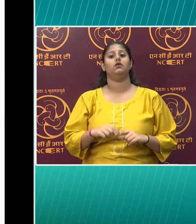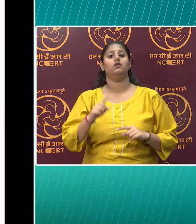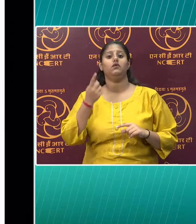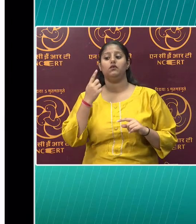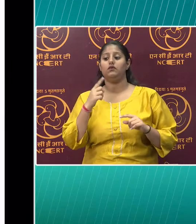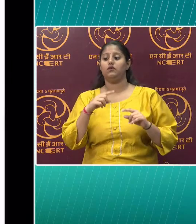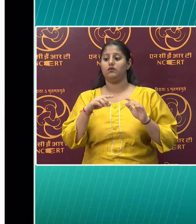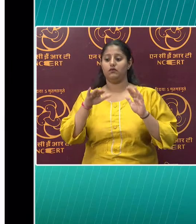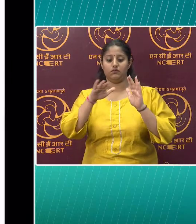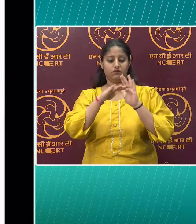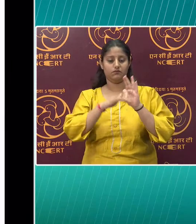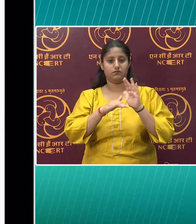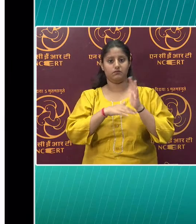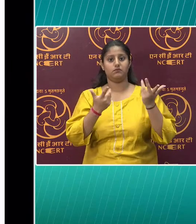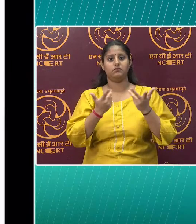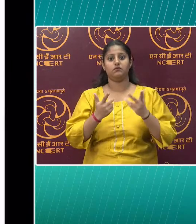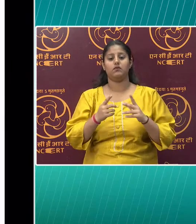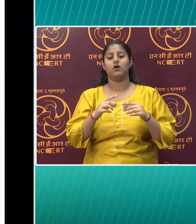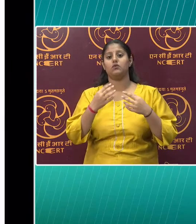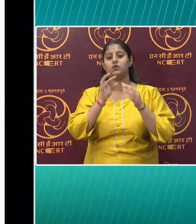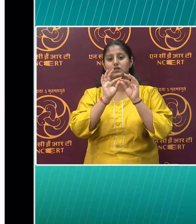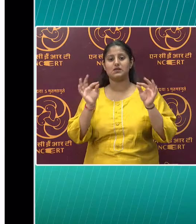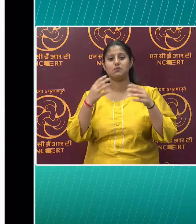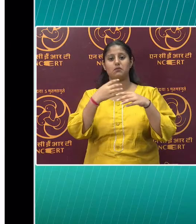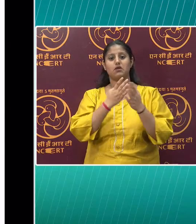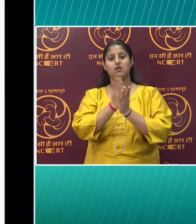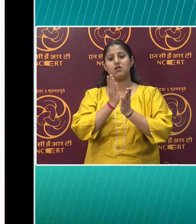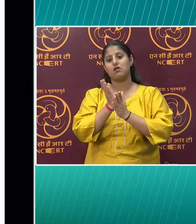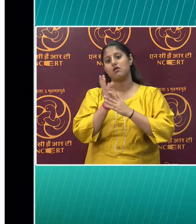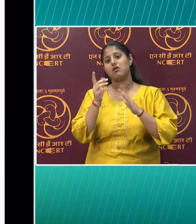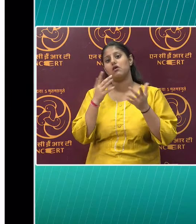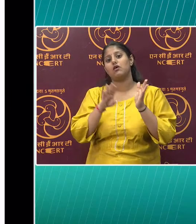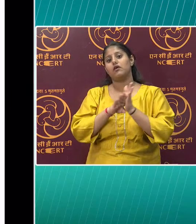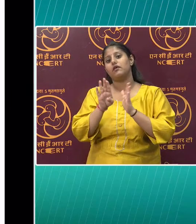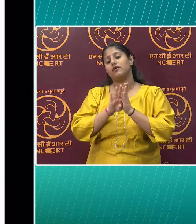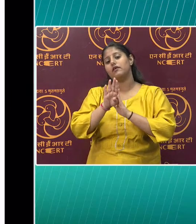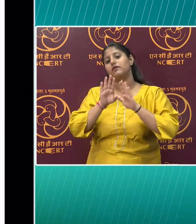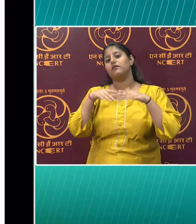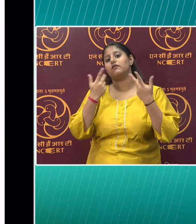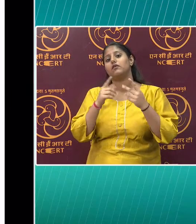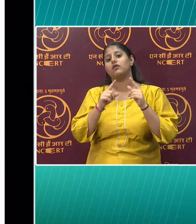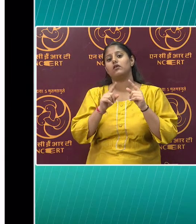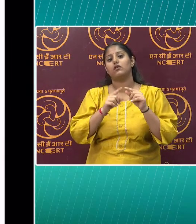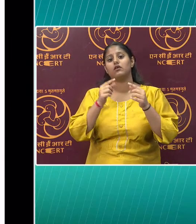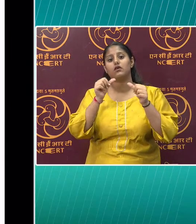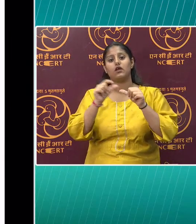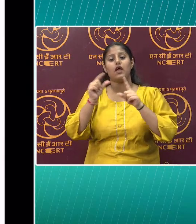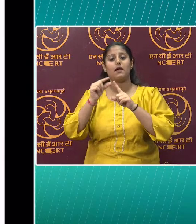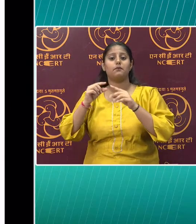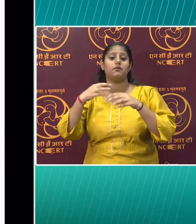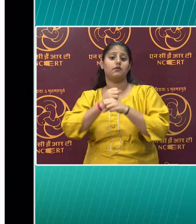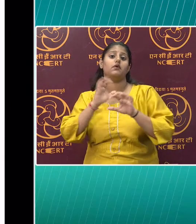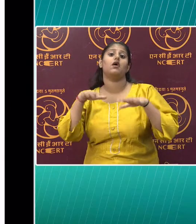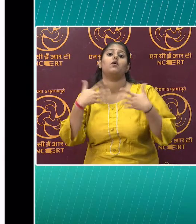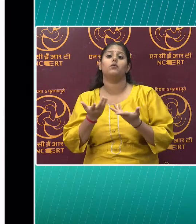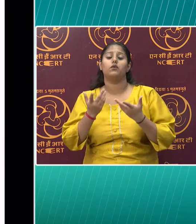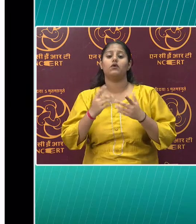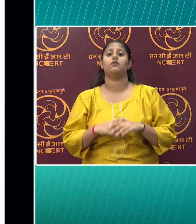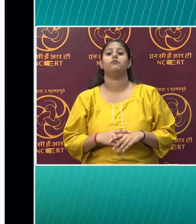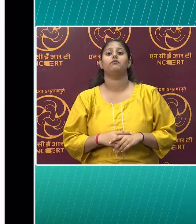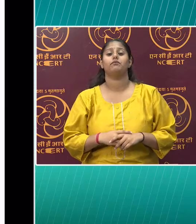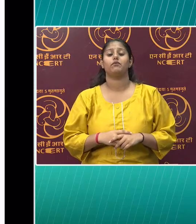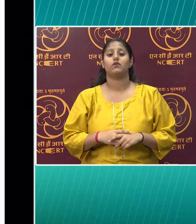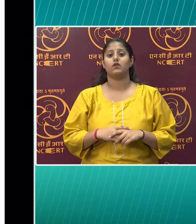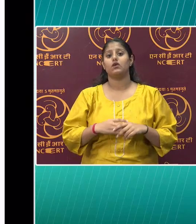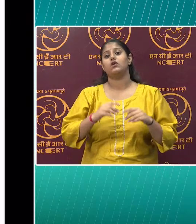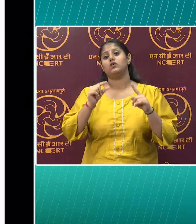to learn the simple methods of developing AI applications. So